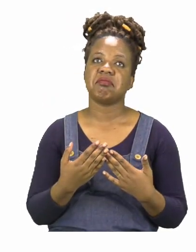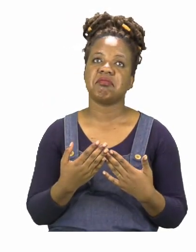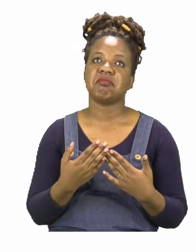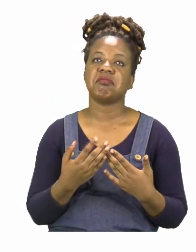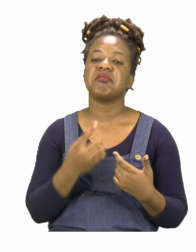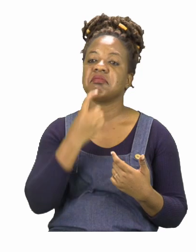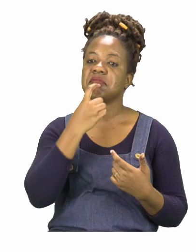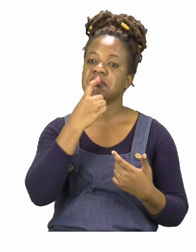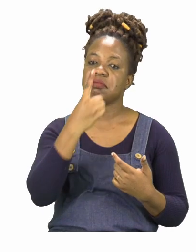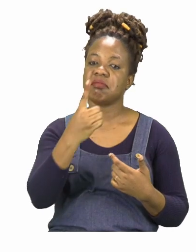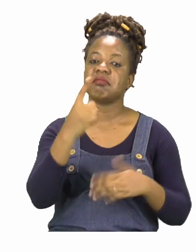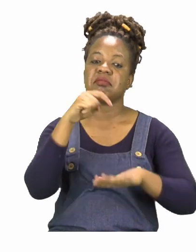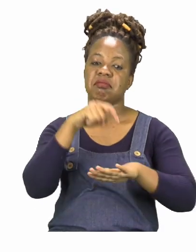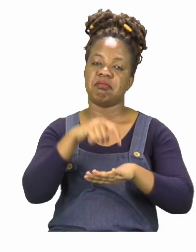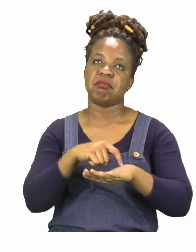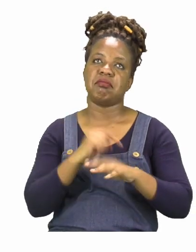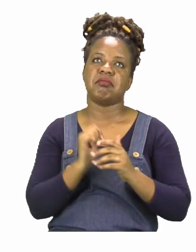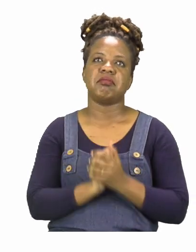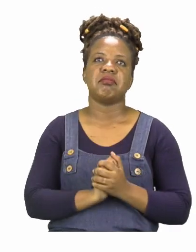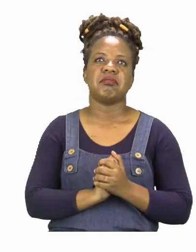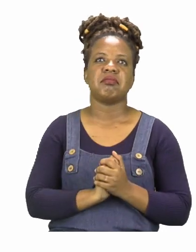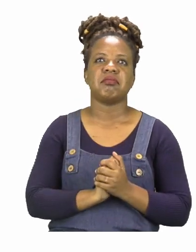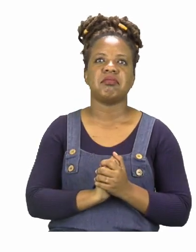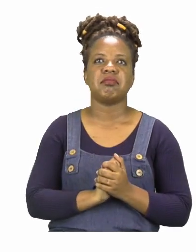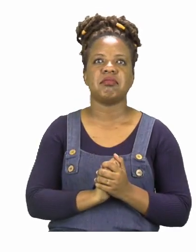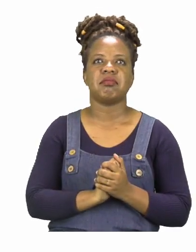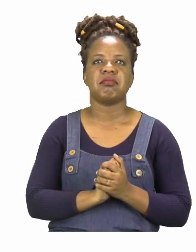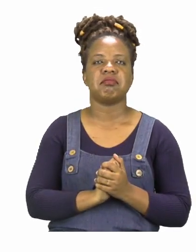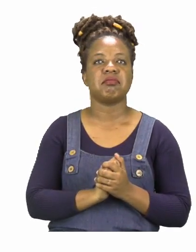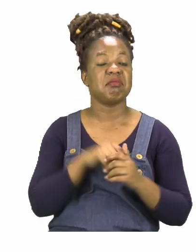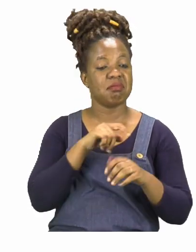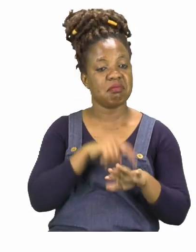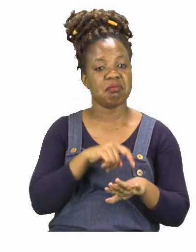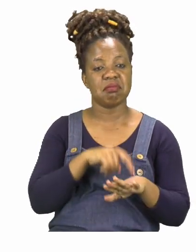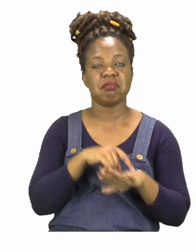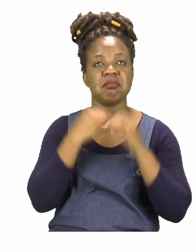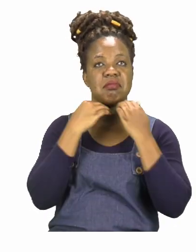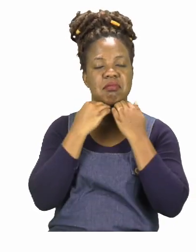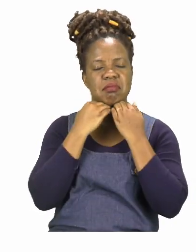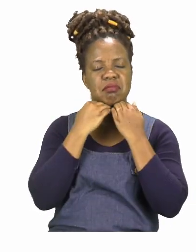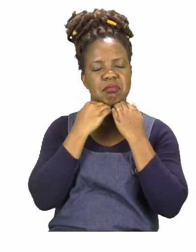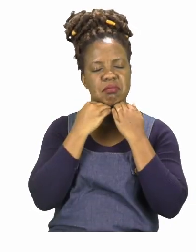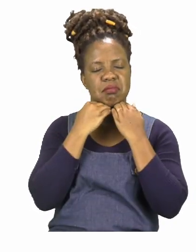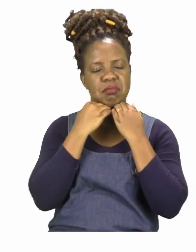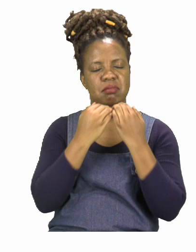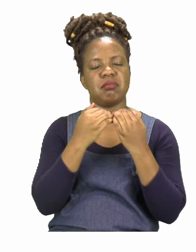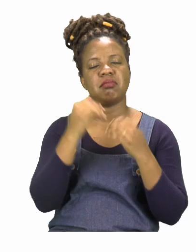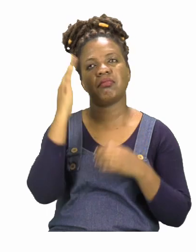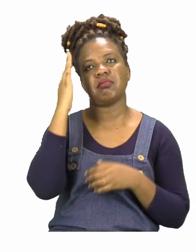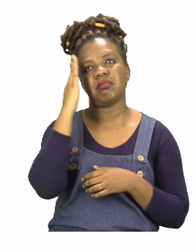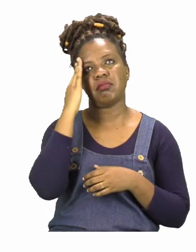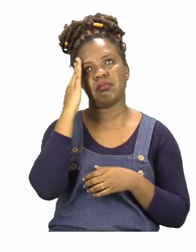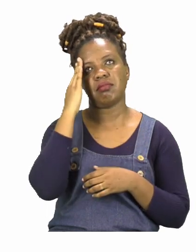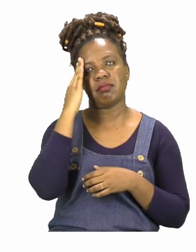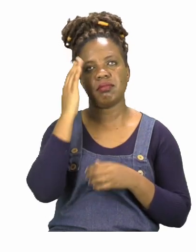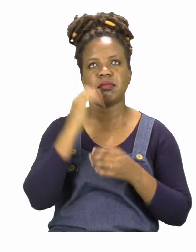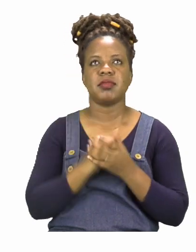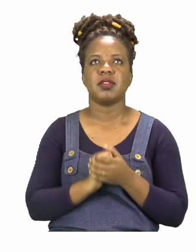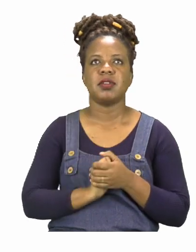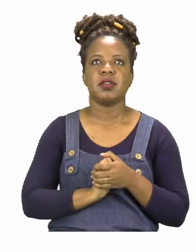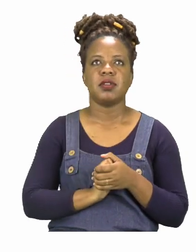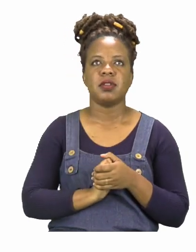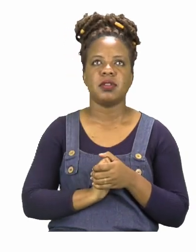time. Now, time, boys and girls, is very important for us to know. And this is how we know the time